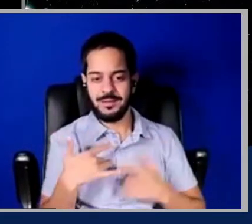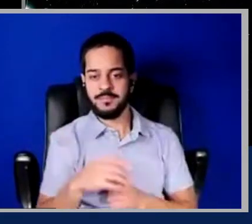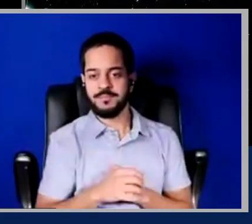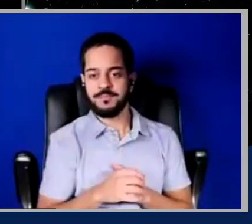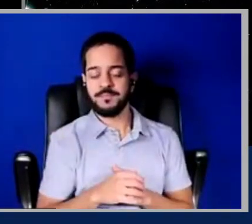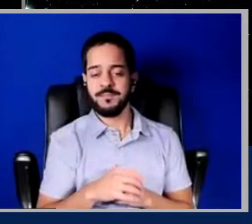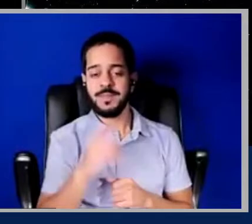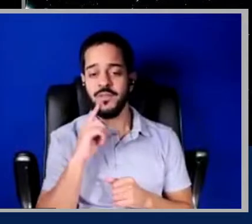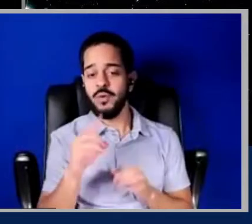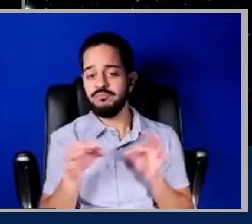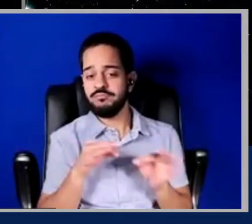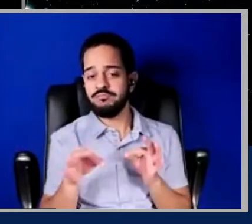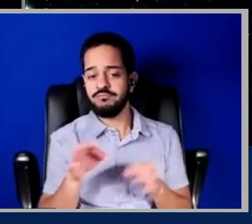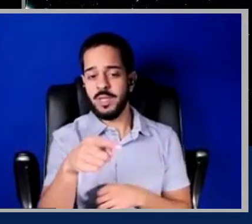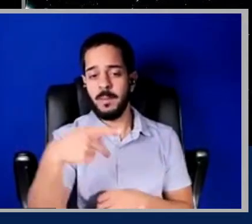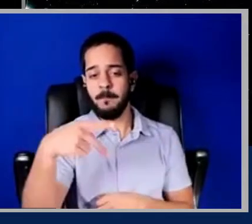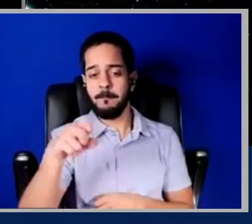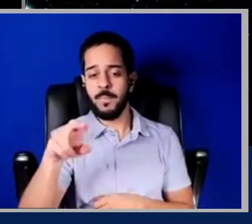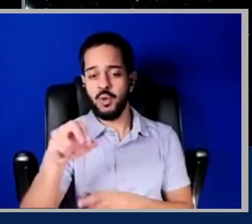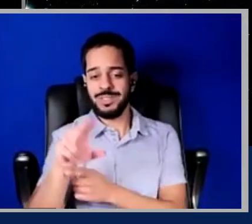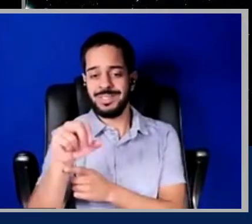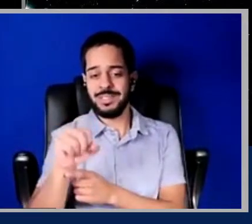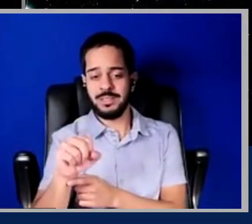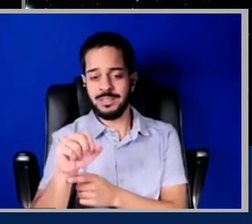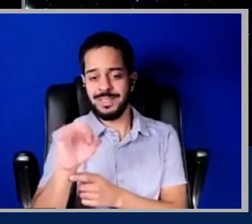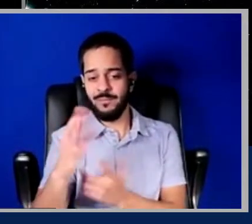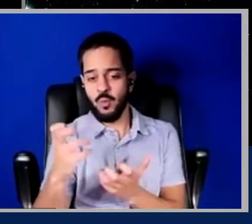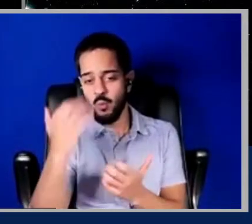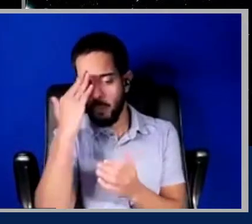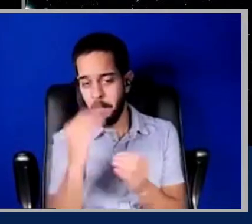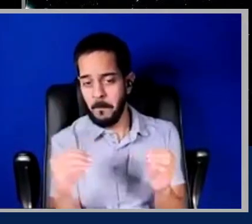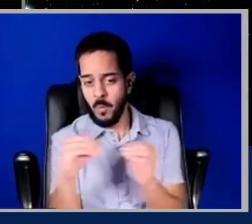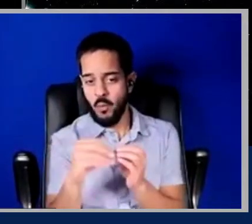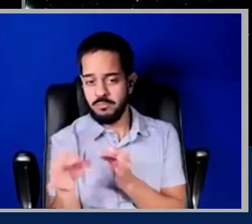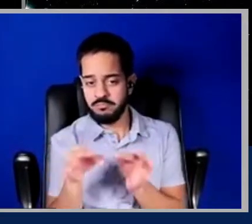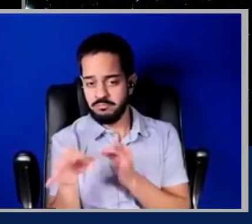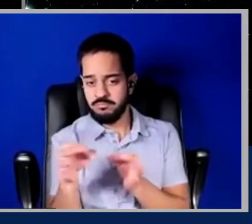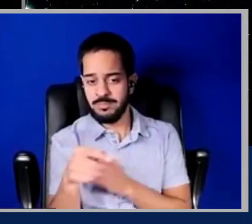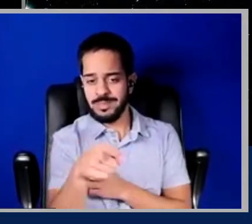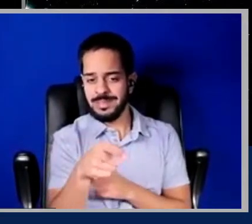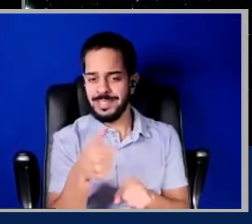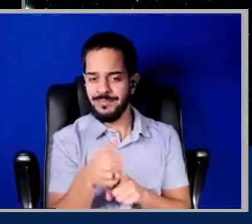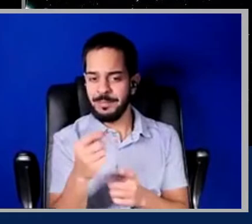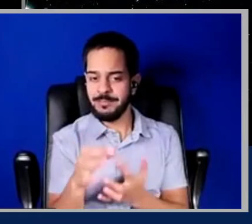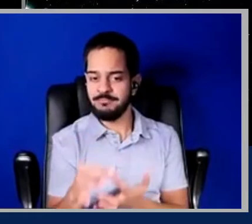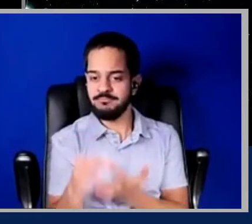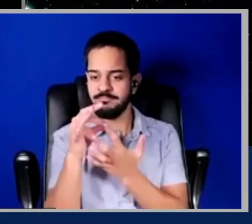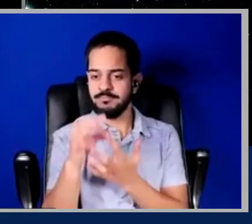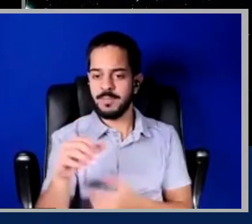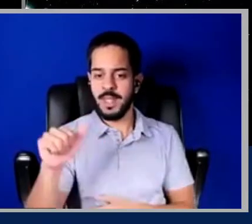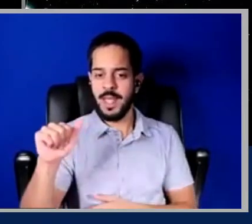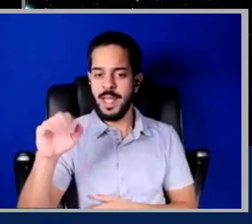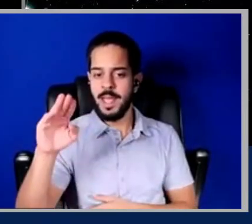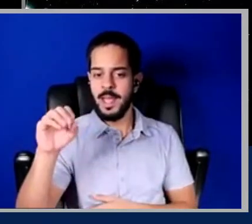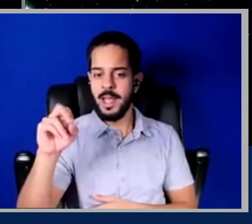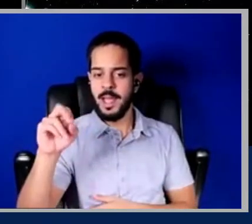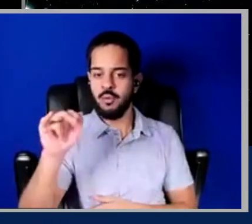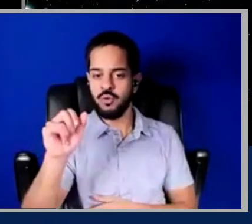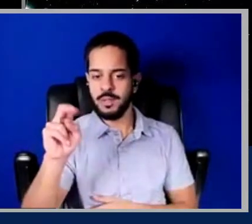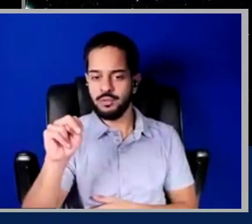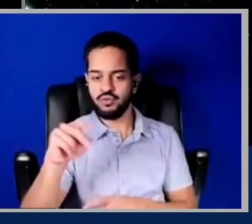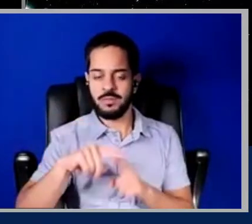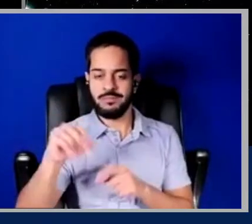explain for folks who were listening that want to know a little bit more, this one's a bit of a special case, an aberration perhaps, but definitely a special